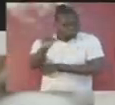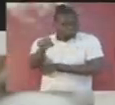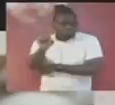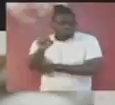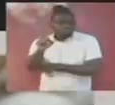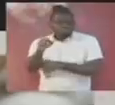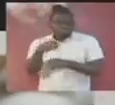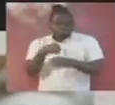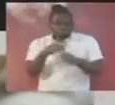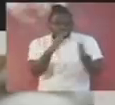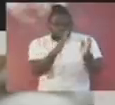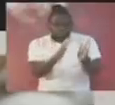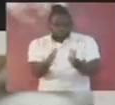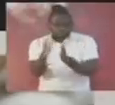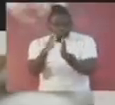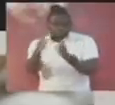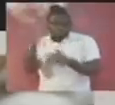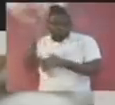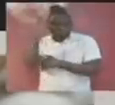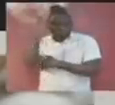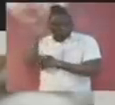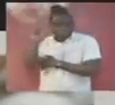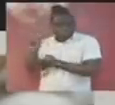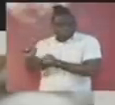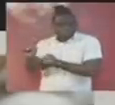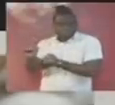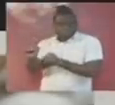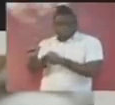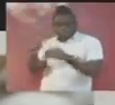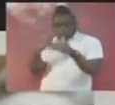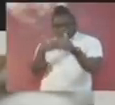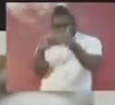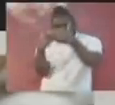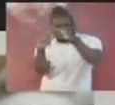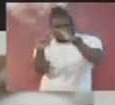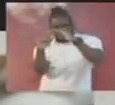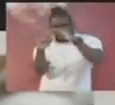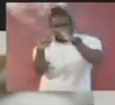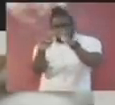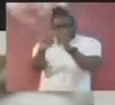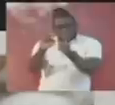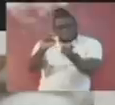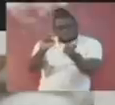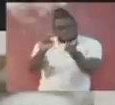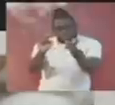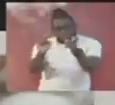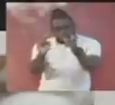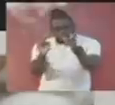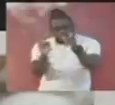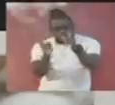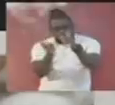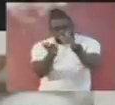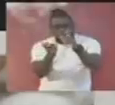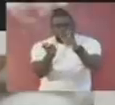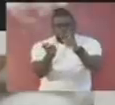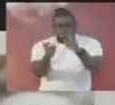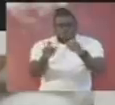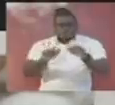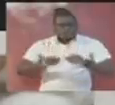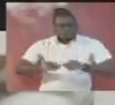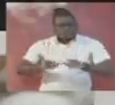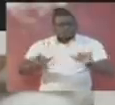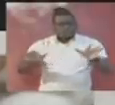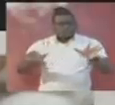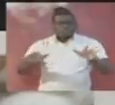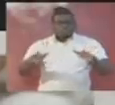variants for this virus. At this point in time, 11 vaccines have been approved